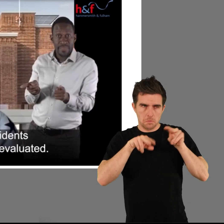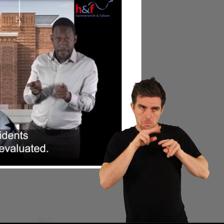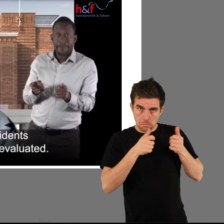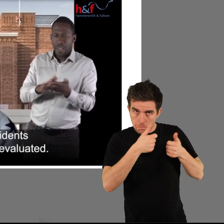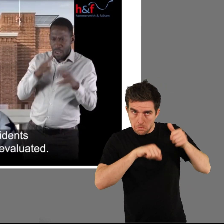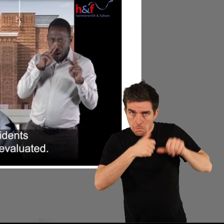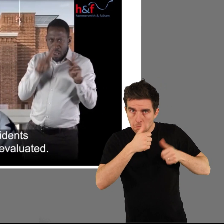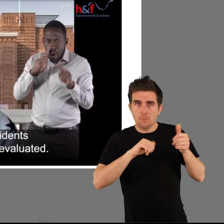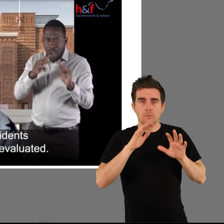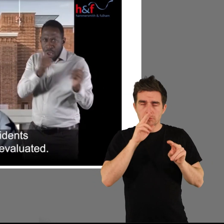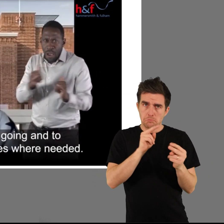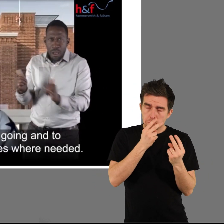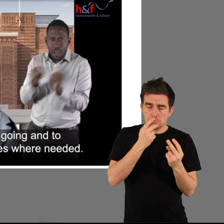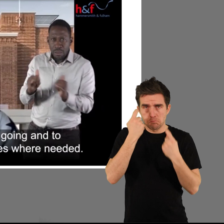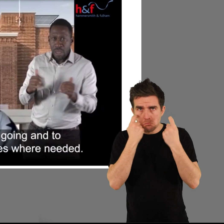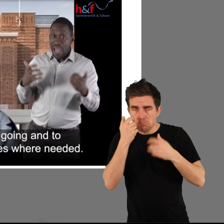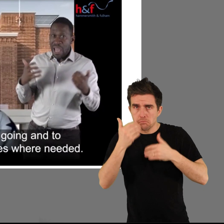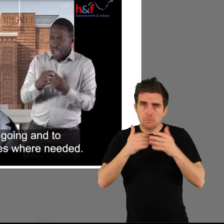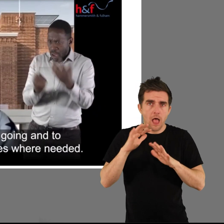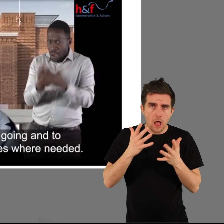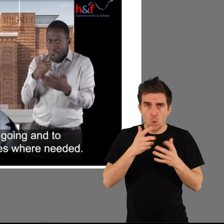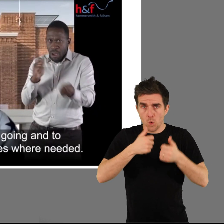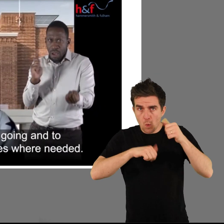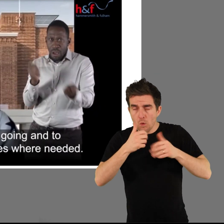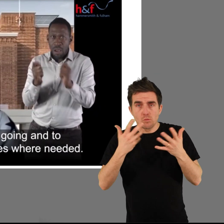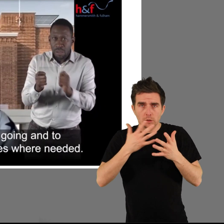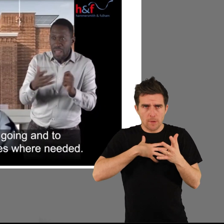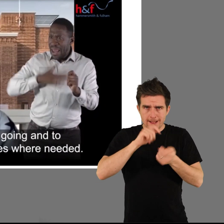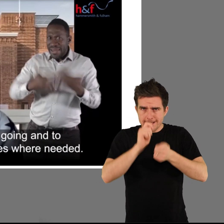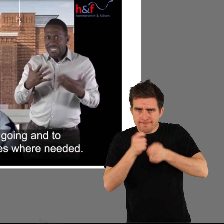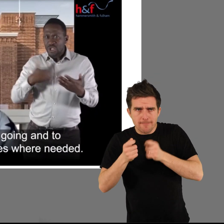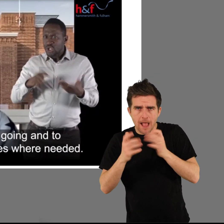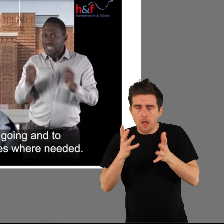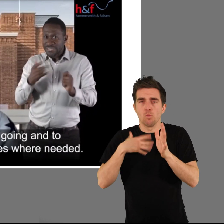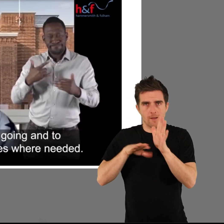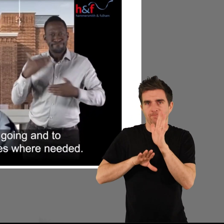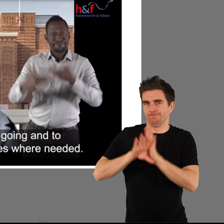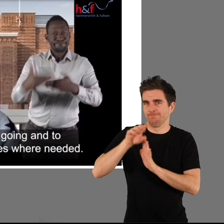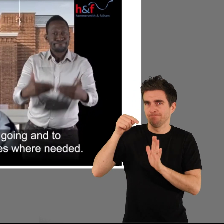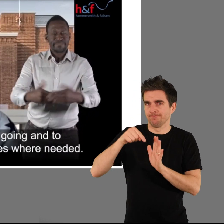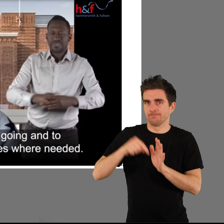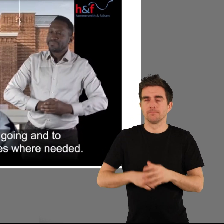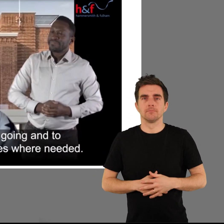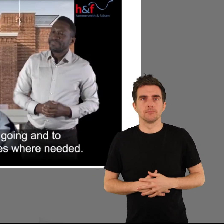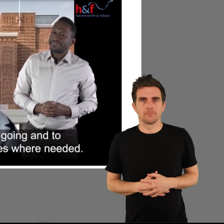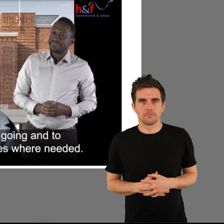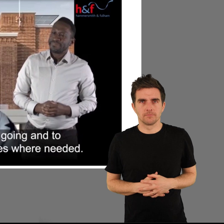monitored and evaluated. This is to check how it's going and to make any necessary changes where needed.